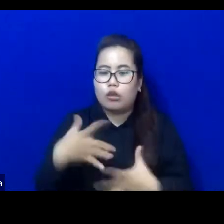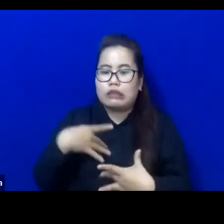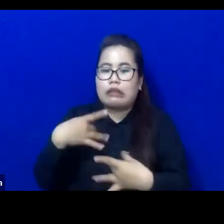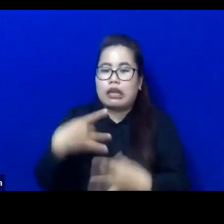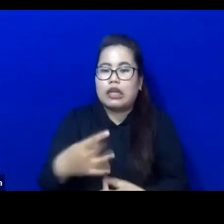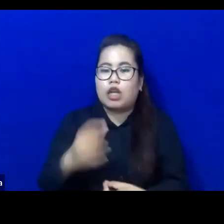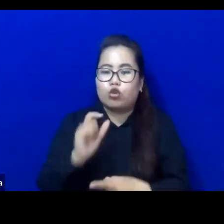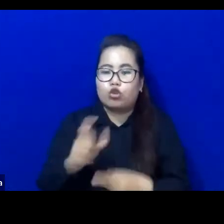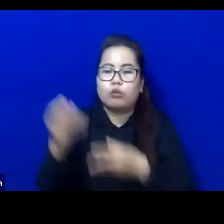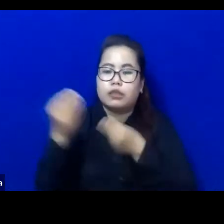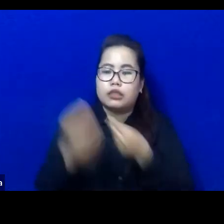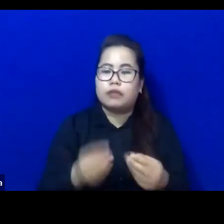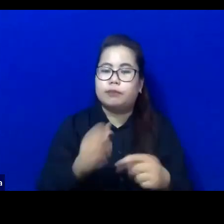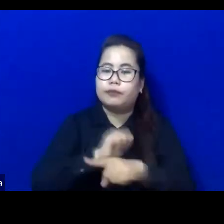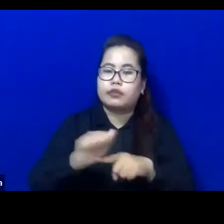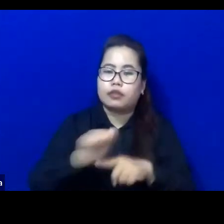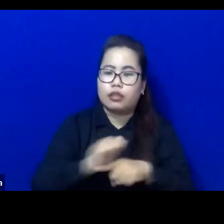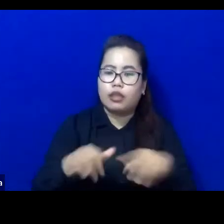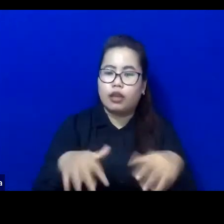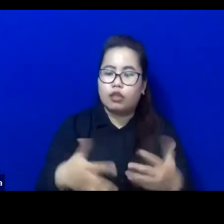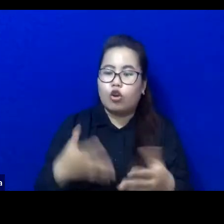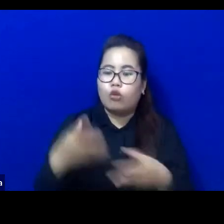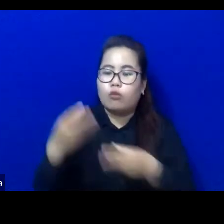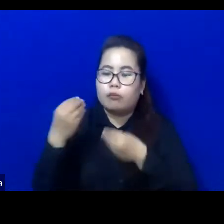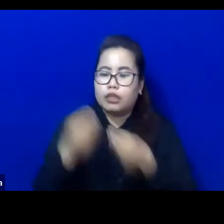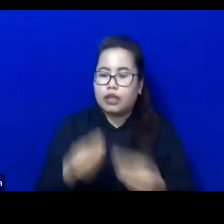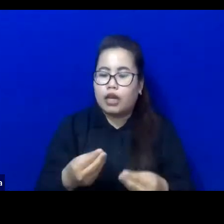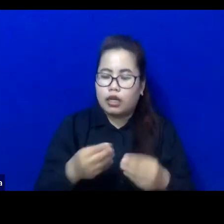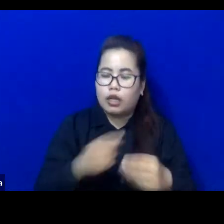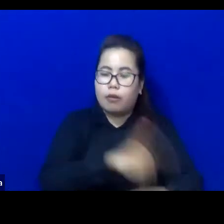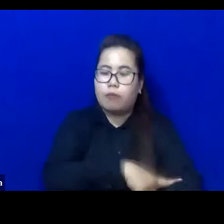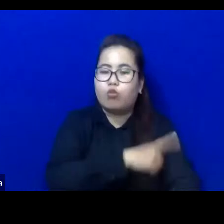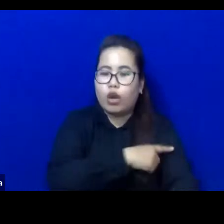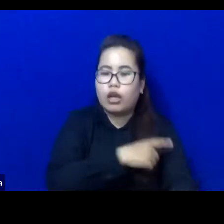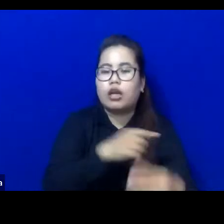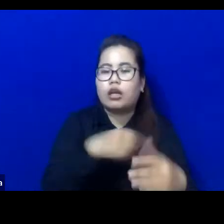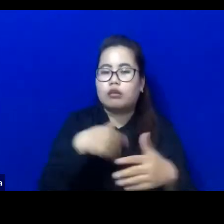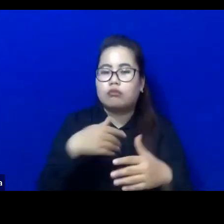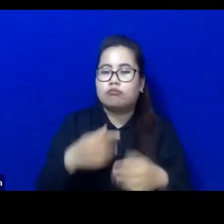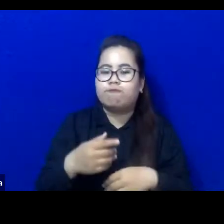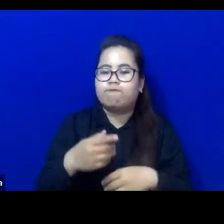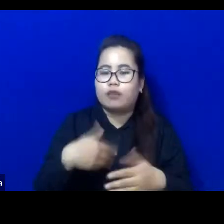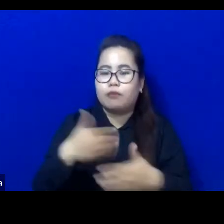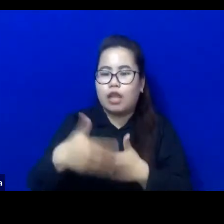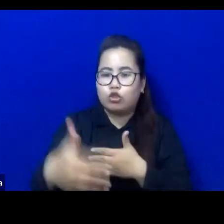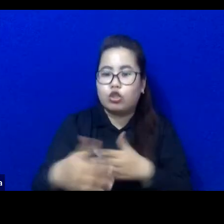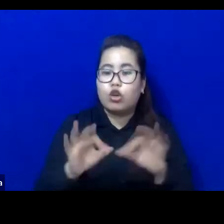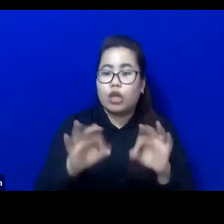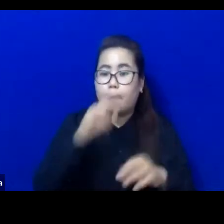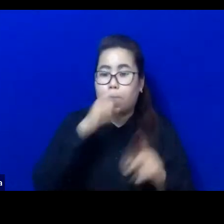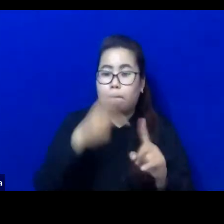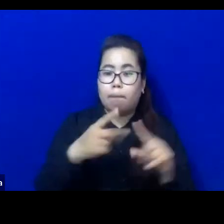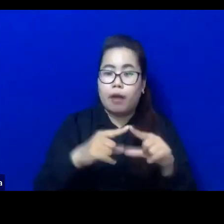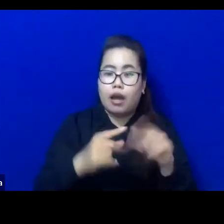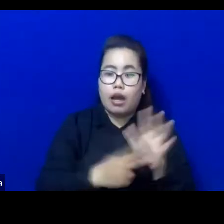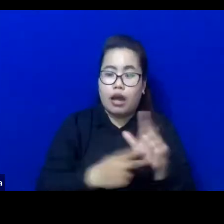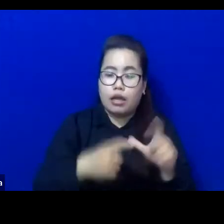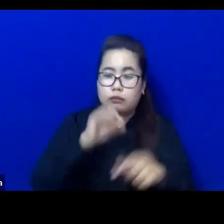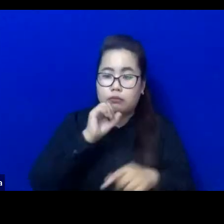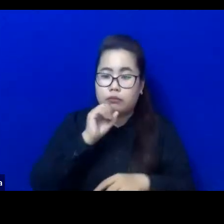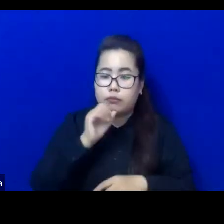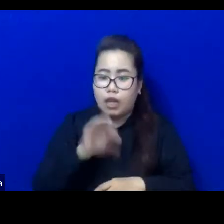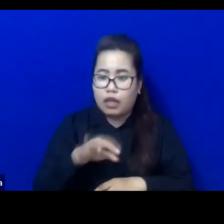that can make us part of what Pak Hans said. We can be part of the community that can start talking and then